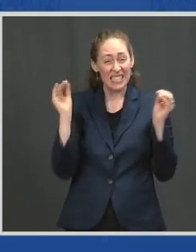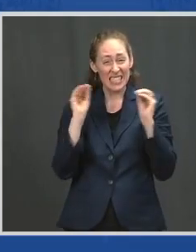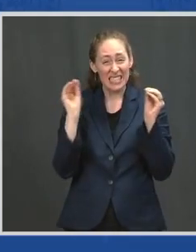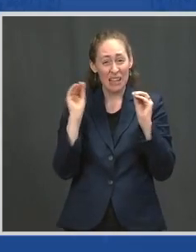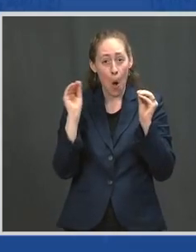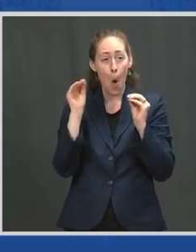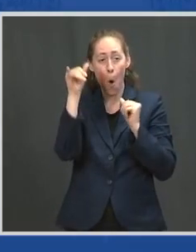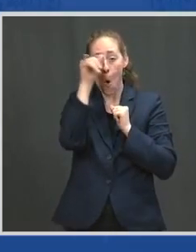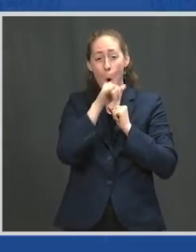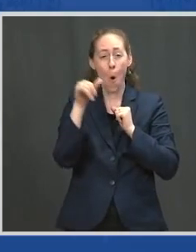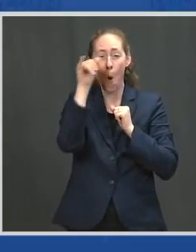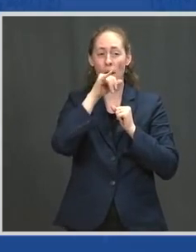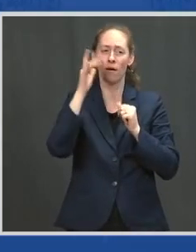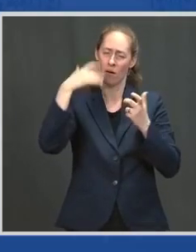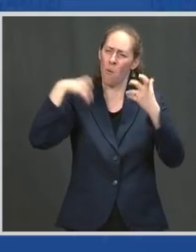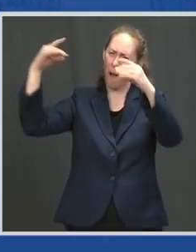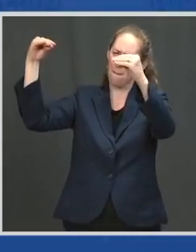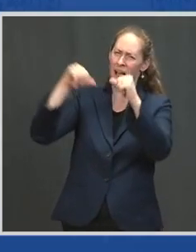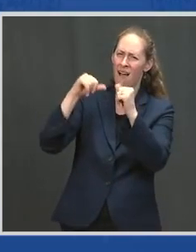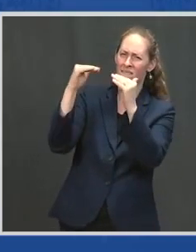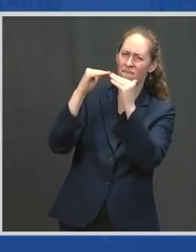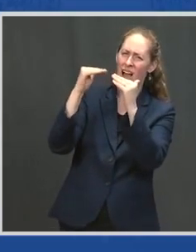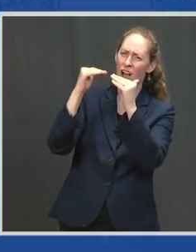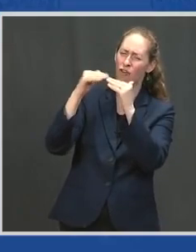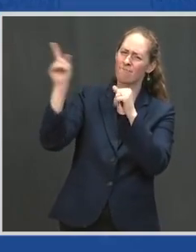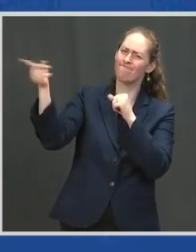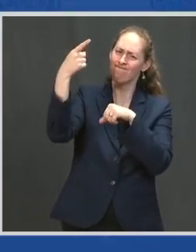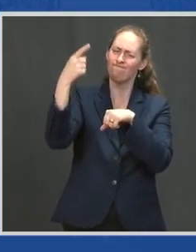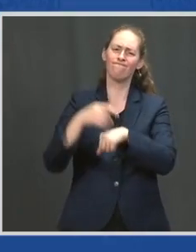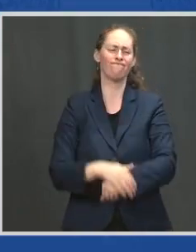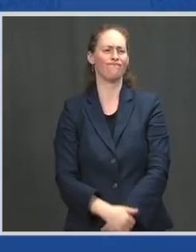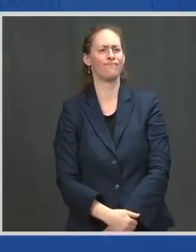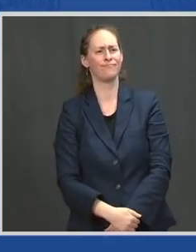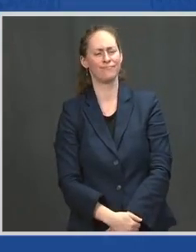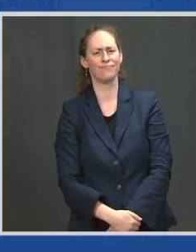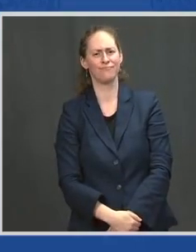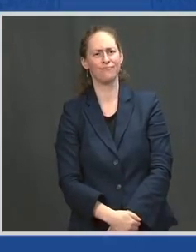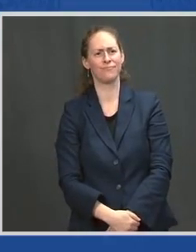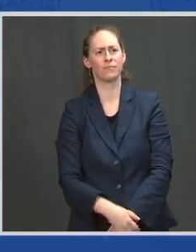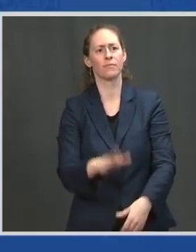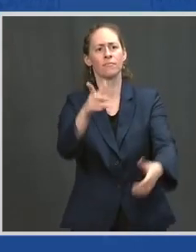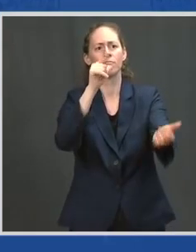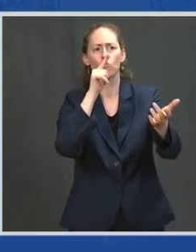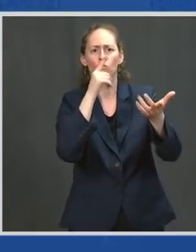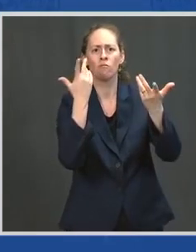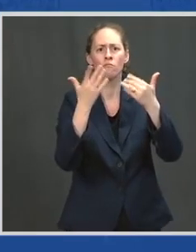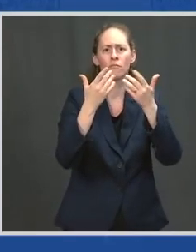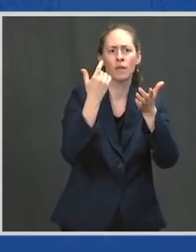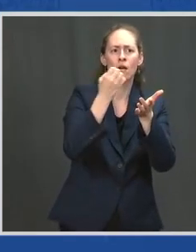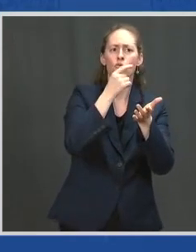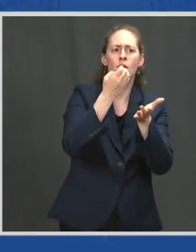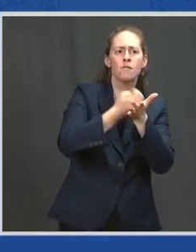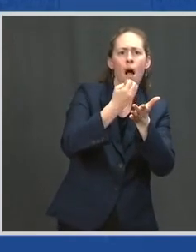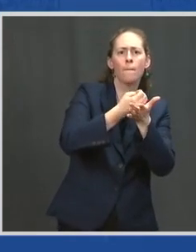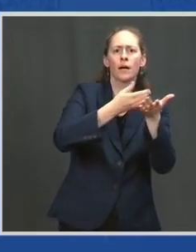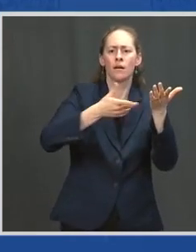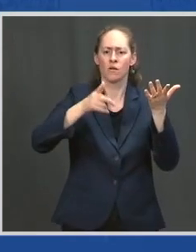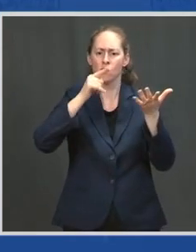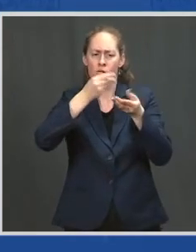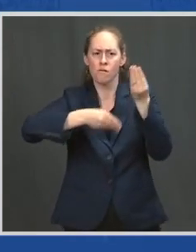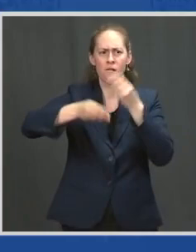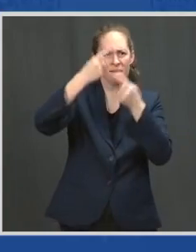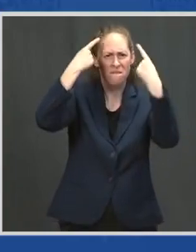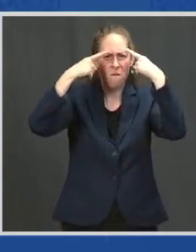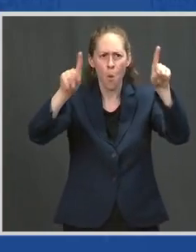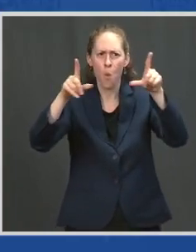something along the road here. The choice is about who the economy serves. And so I plan on giving tax breaks to the